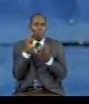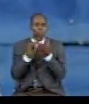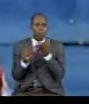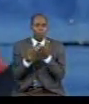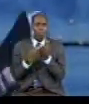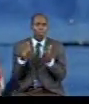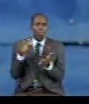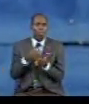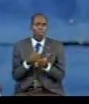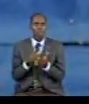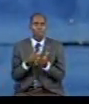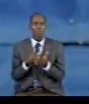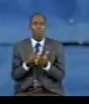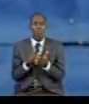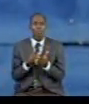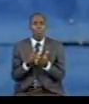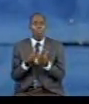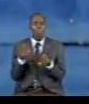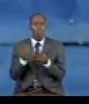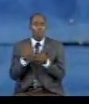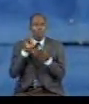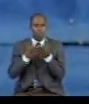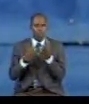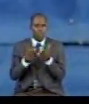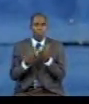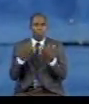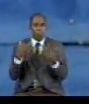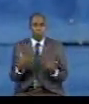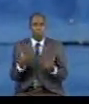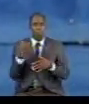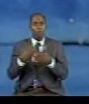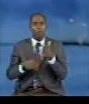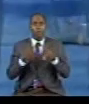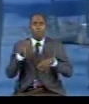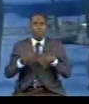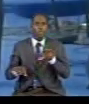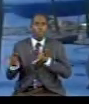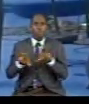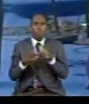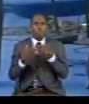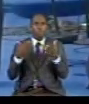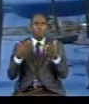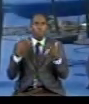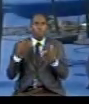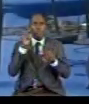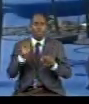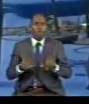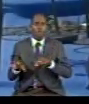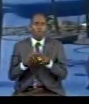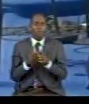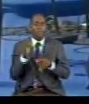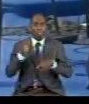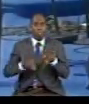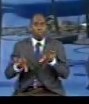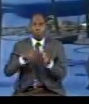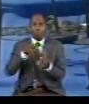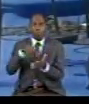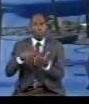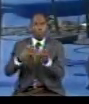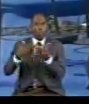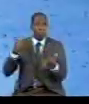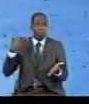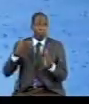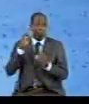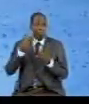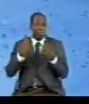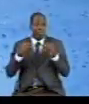testify. I said, I'll see, check. As I check, even today, what I could not do with the leg, I cannot do. Before, I cannot match the leg like this. If I'm matching, I will be